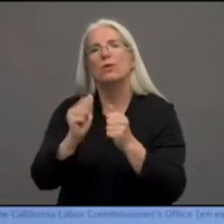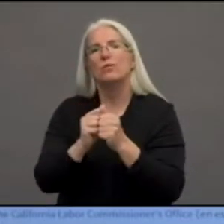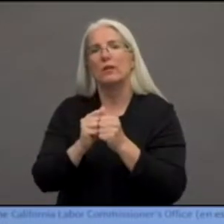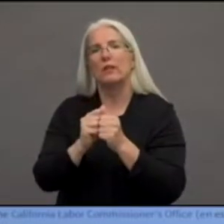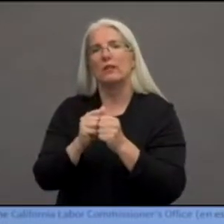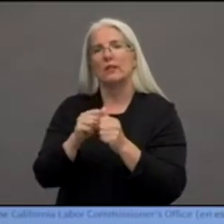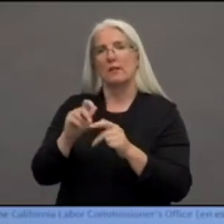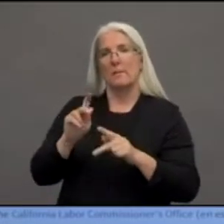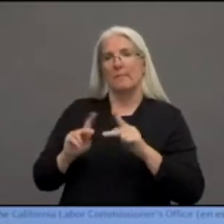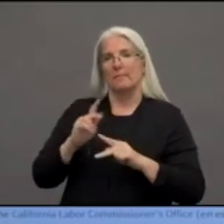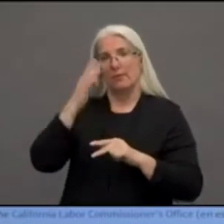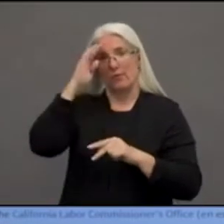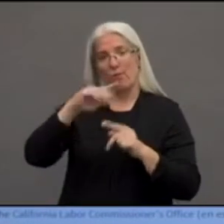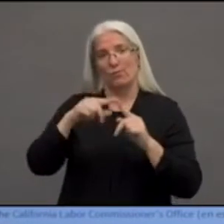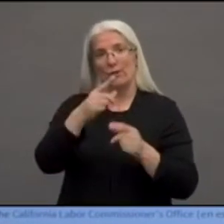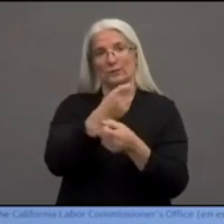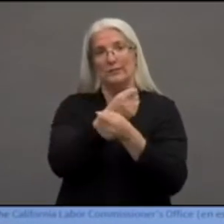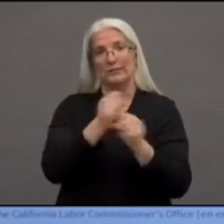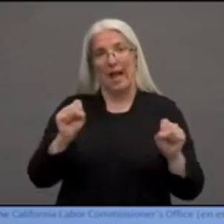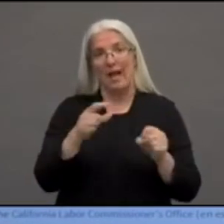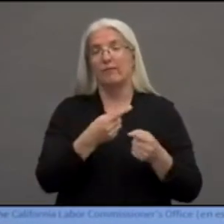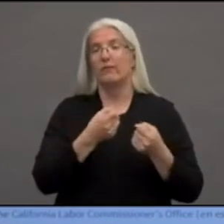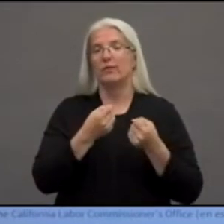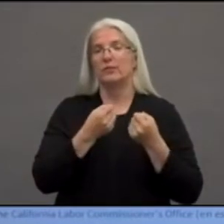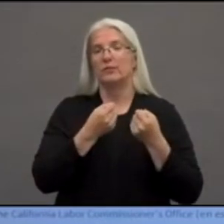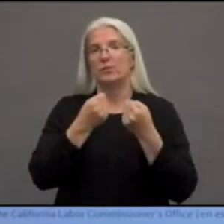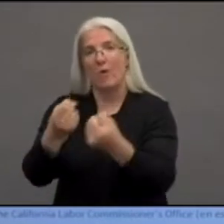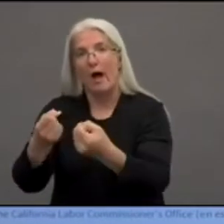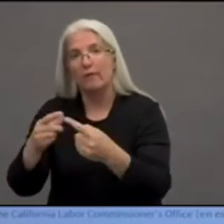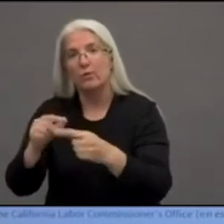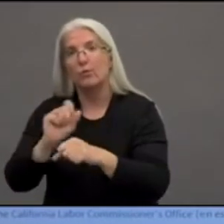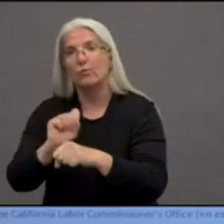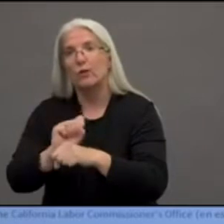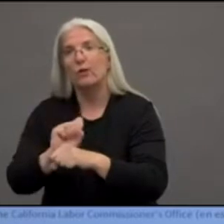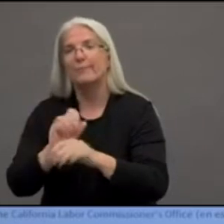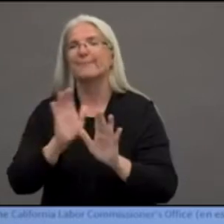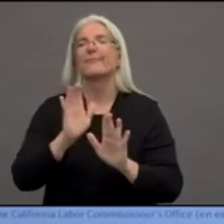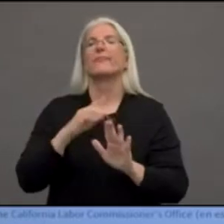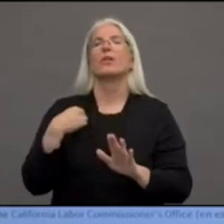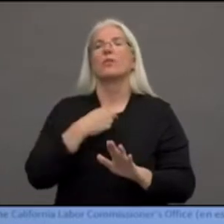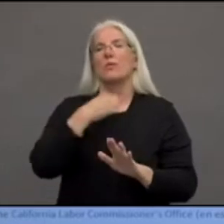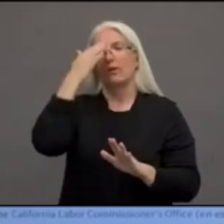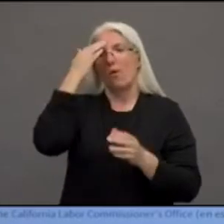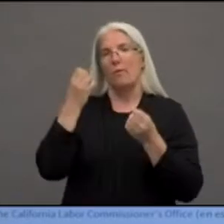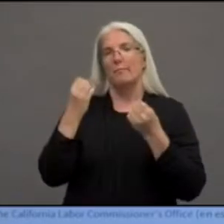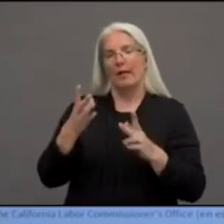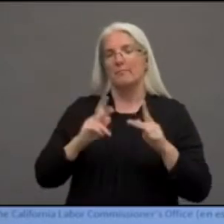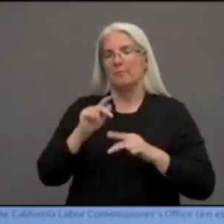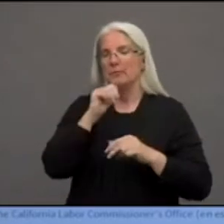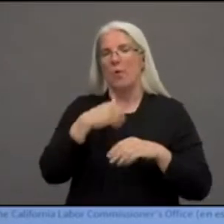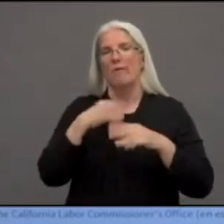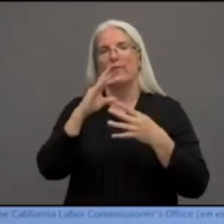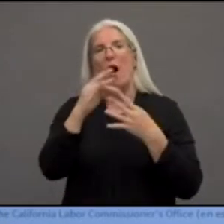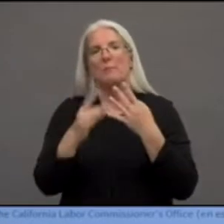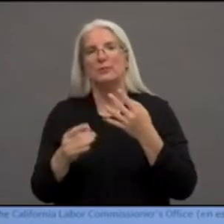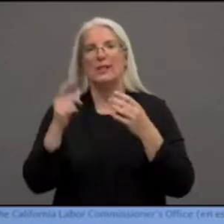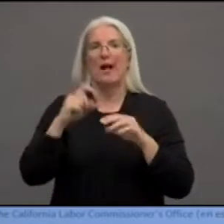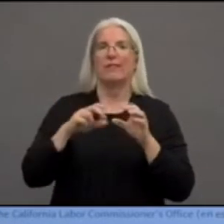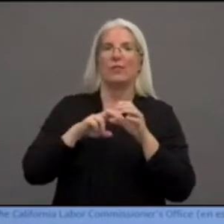drive alone to work. We know not everyone has that option. So we have, some guidance there saying that if